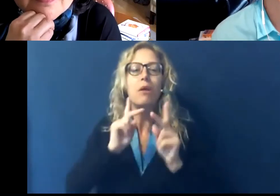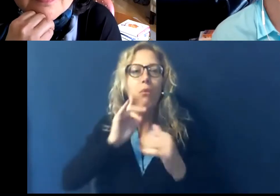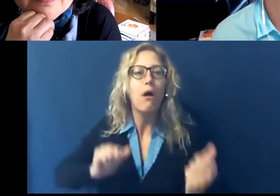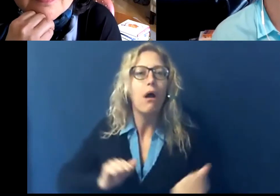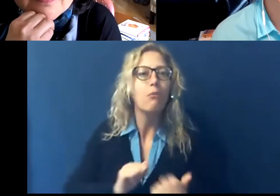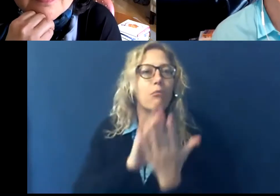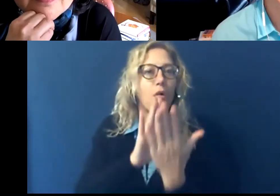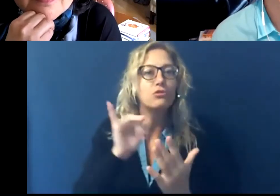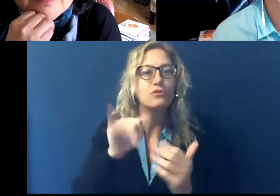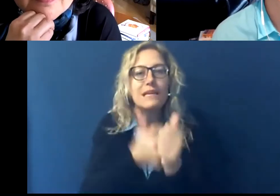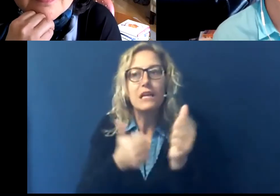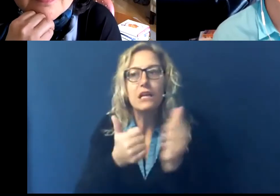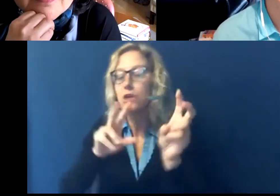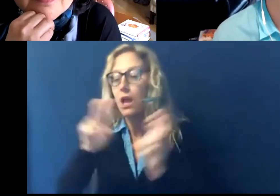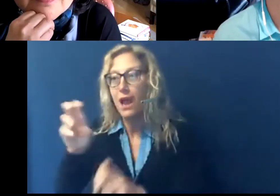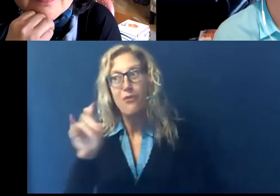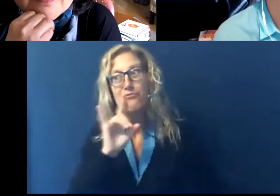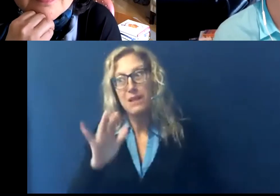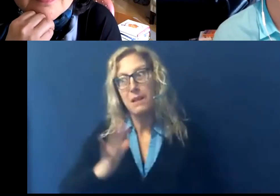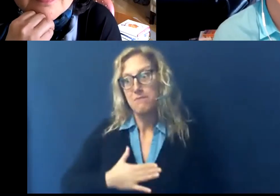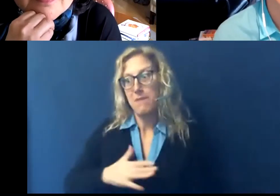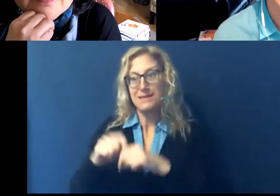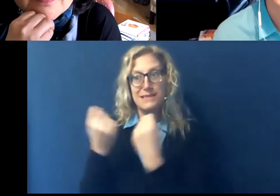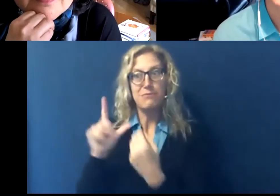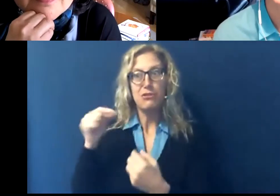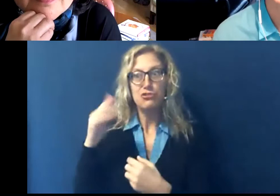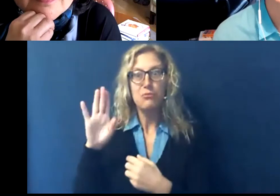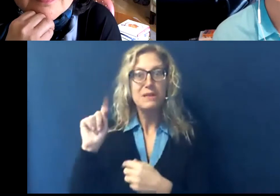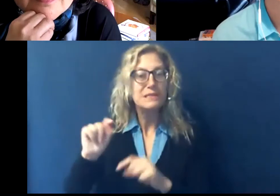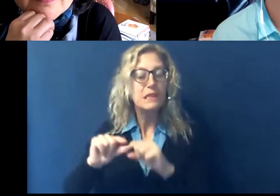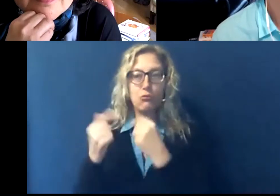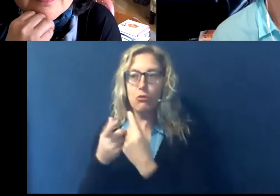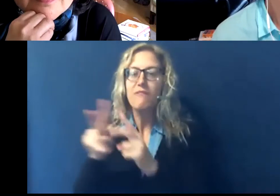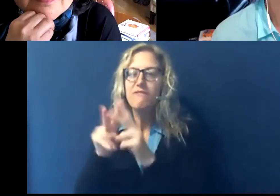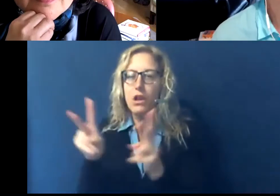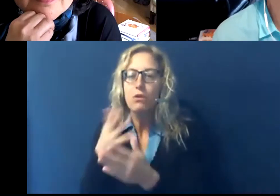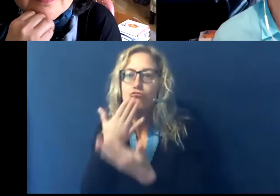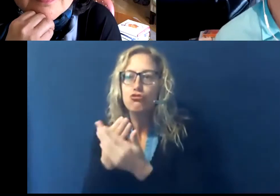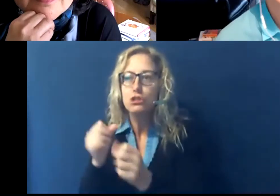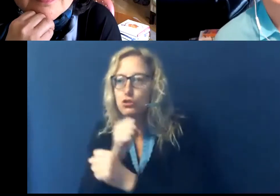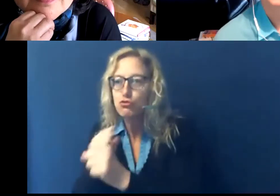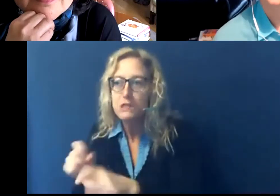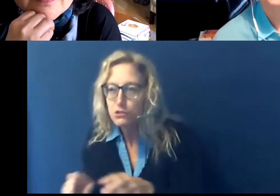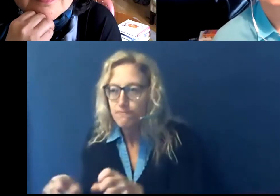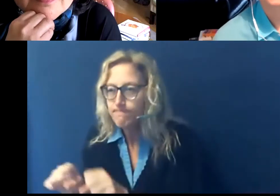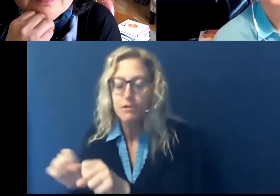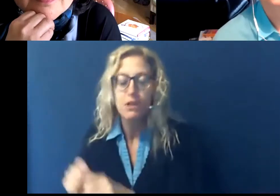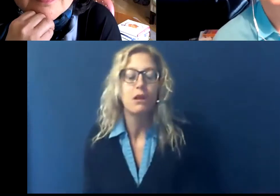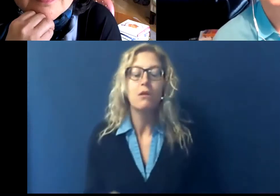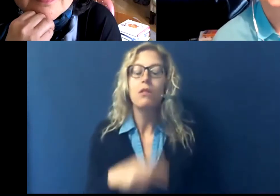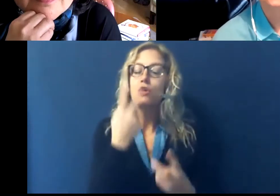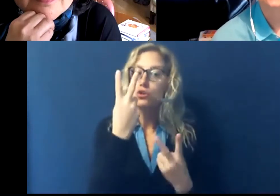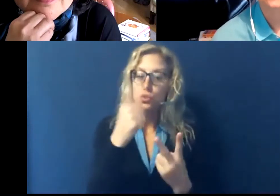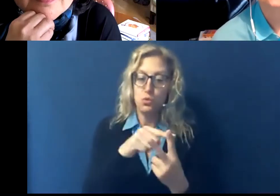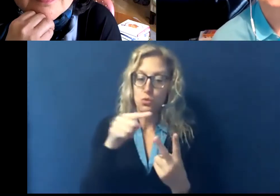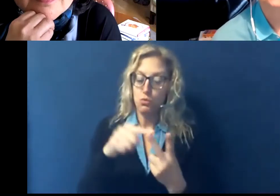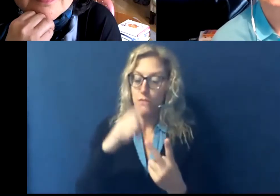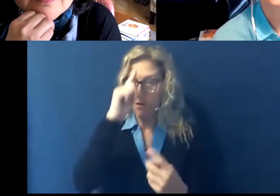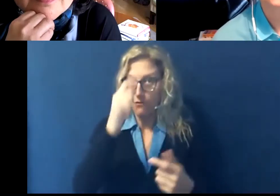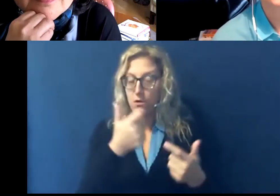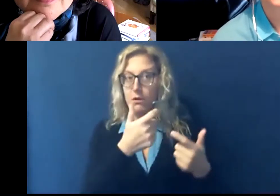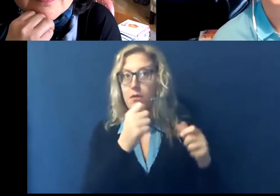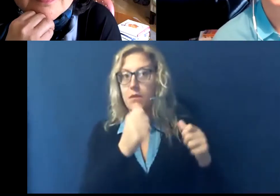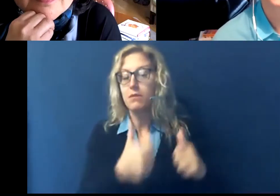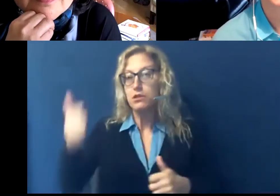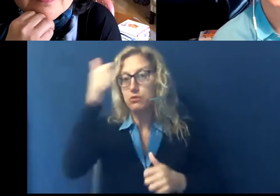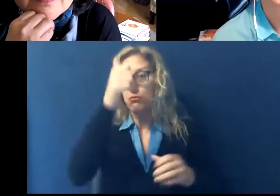I will also credit my team, the LGBT team, for being incredibly strategic. There are two big buckets coming forward for the Supreme Court right now, I